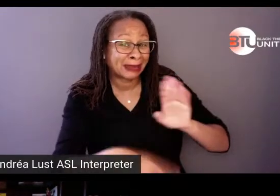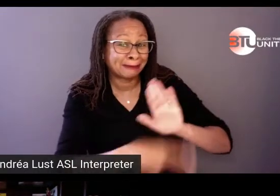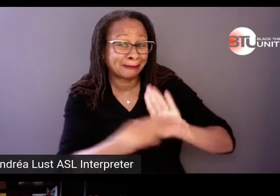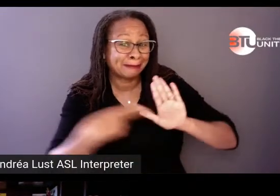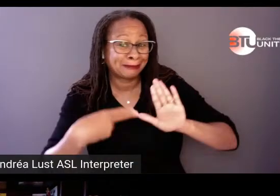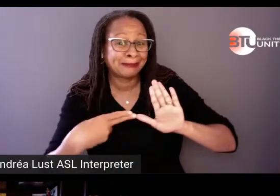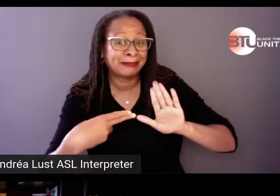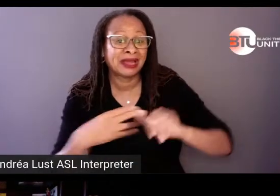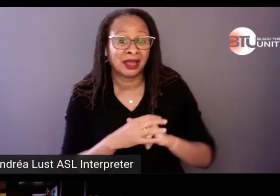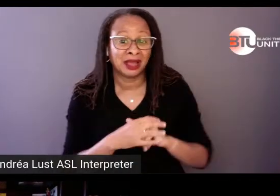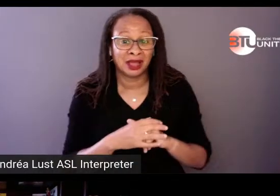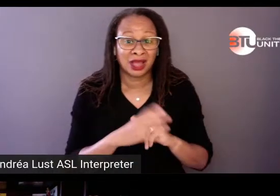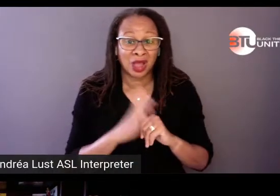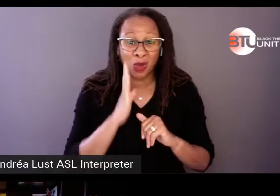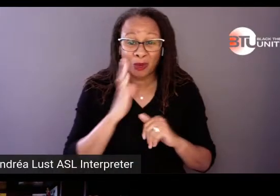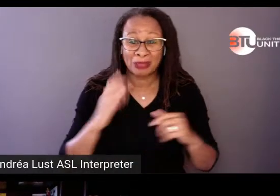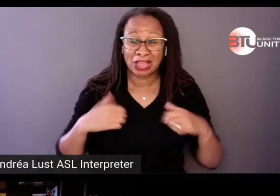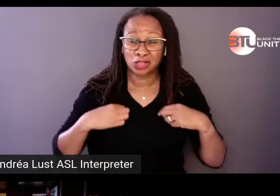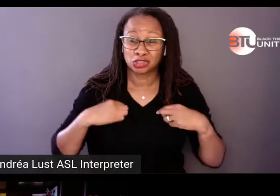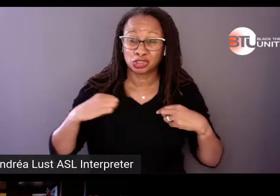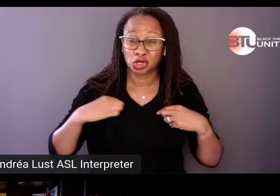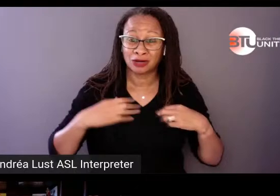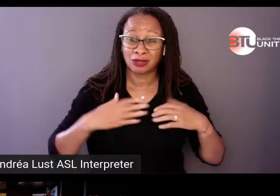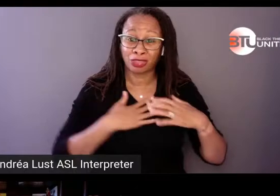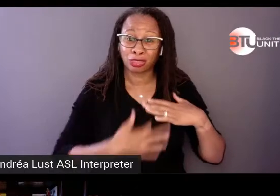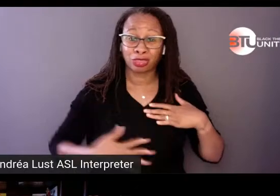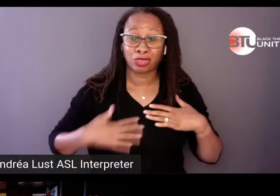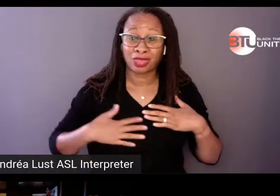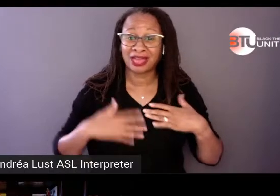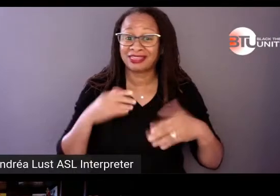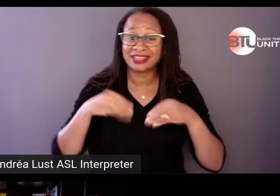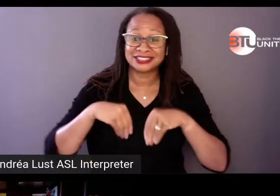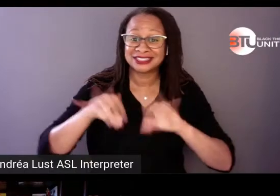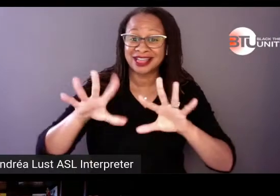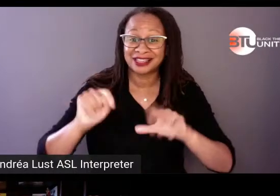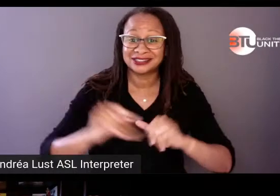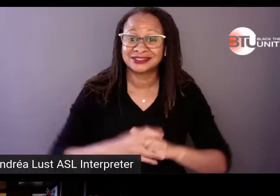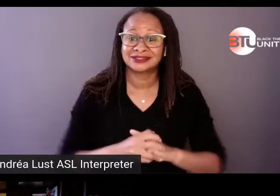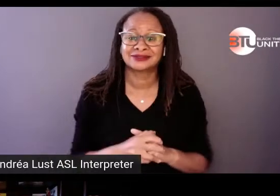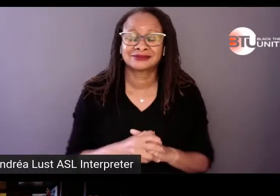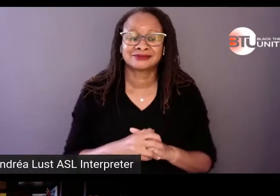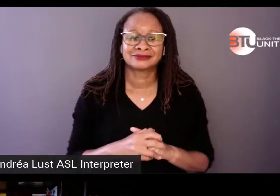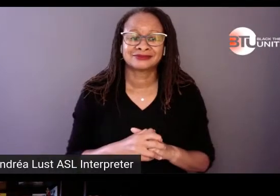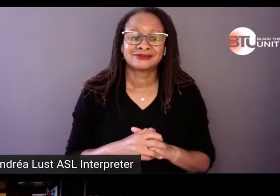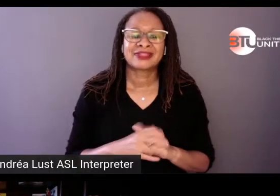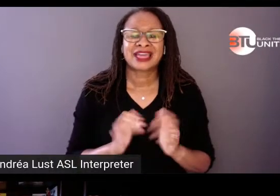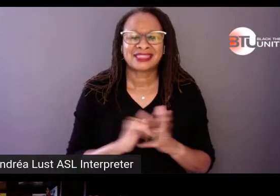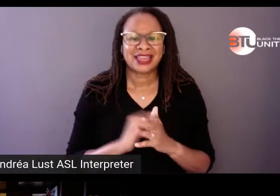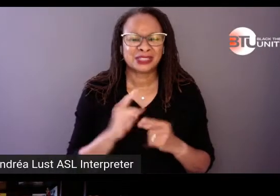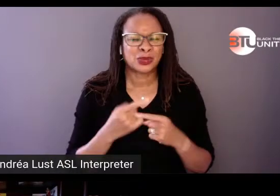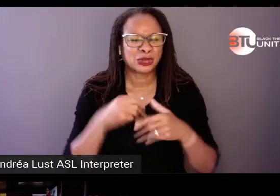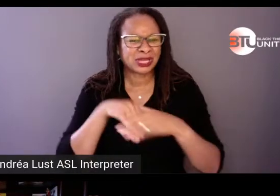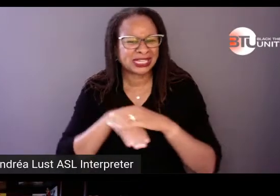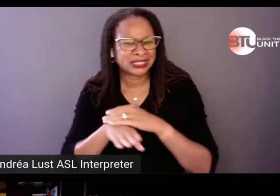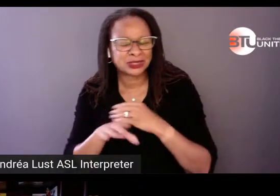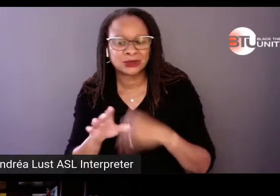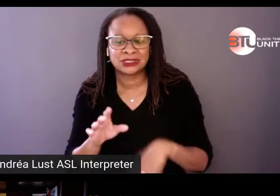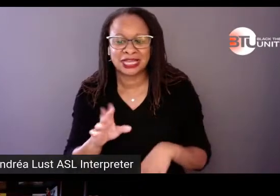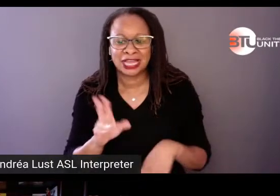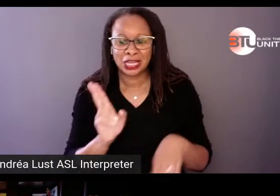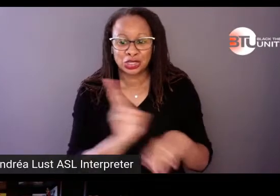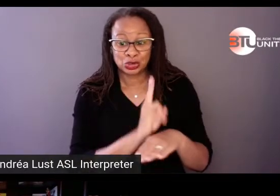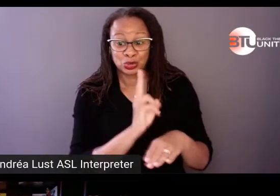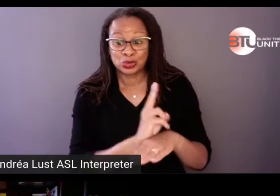commercially, and are they going to put it on a t-shirt and sell that? That's when you're getting into, well, are they